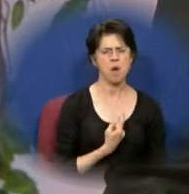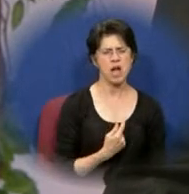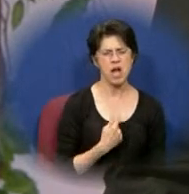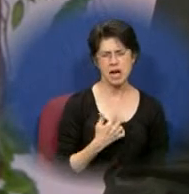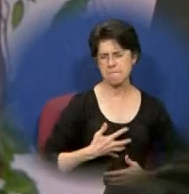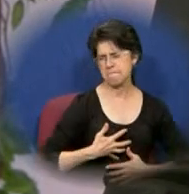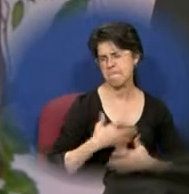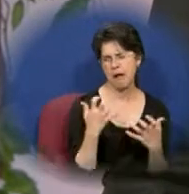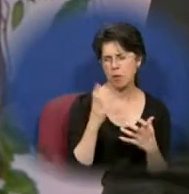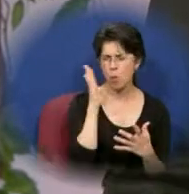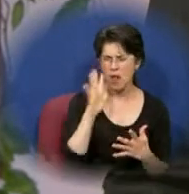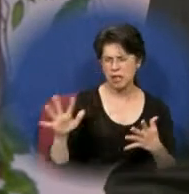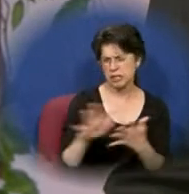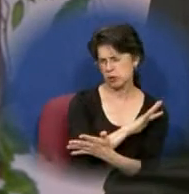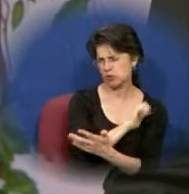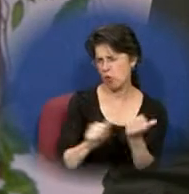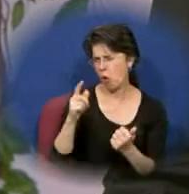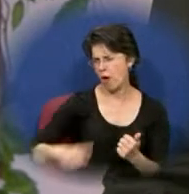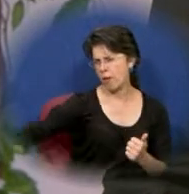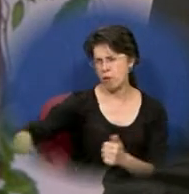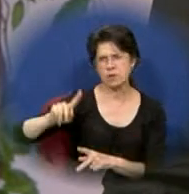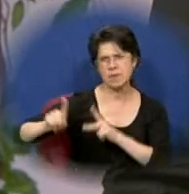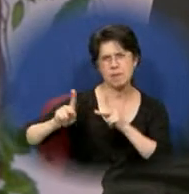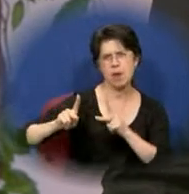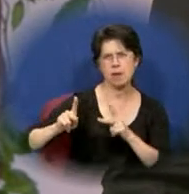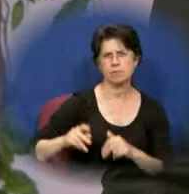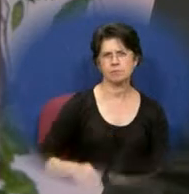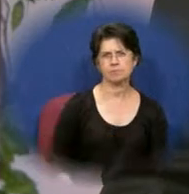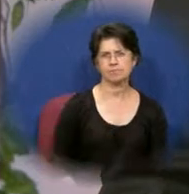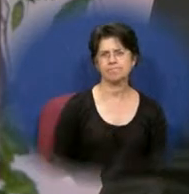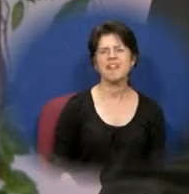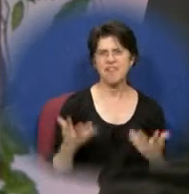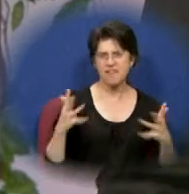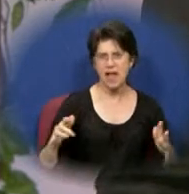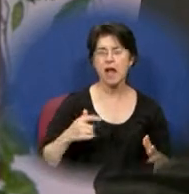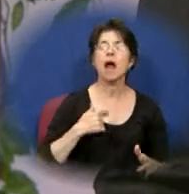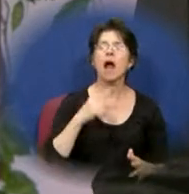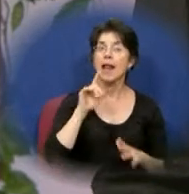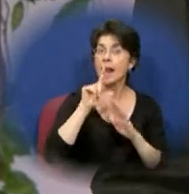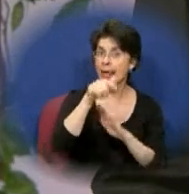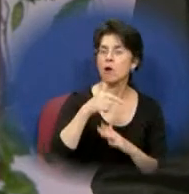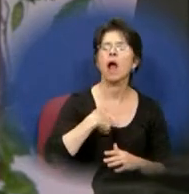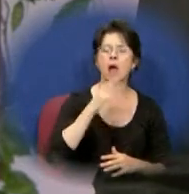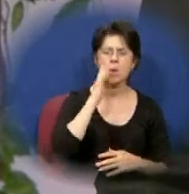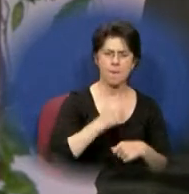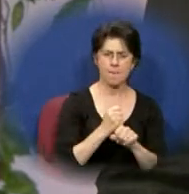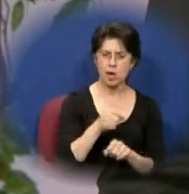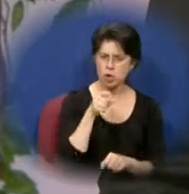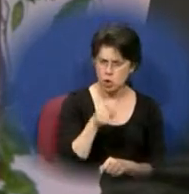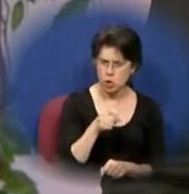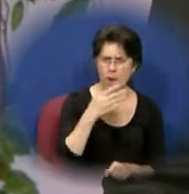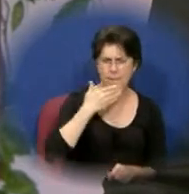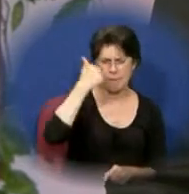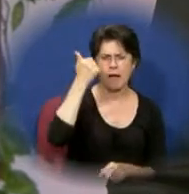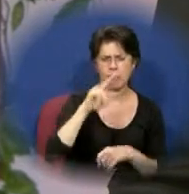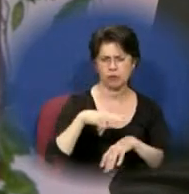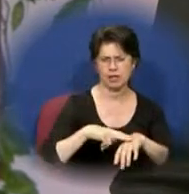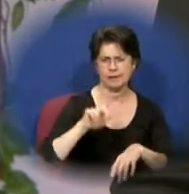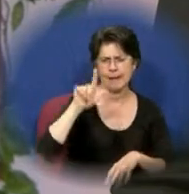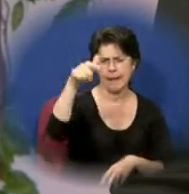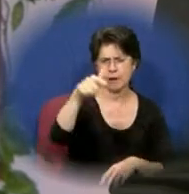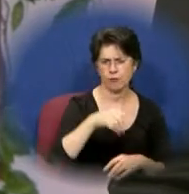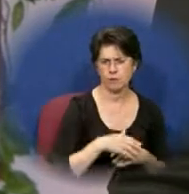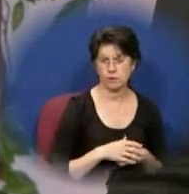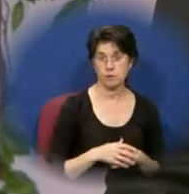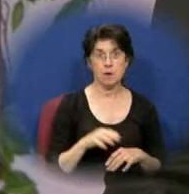may blaze up against them to consume them. Then I will make of you a great nation." But